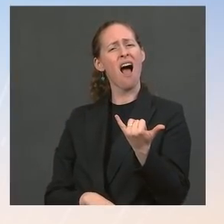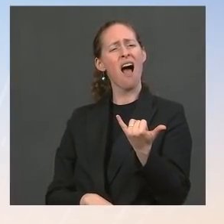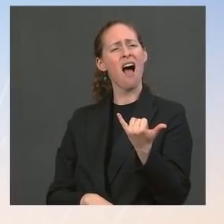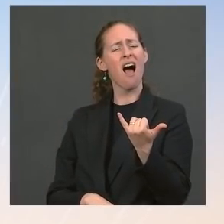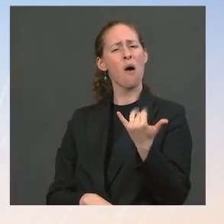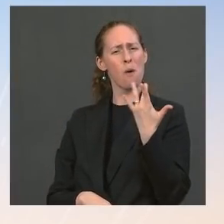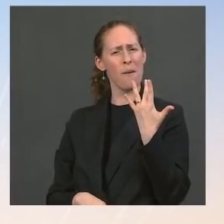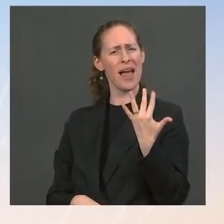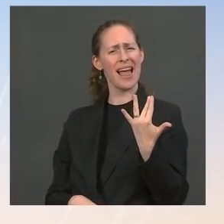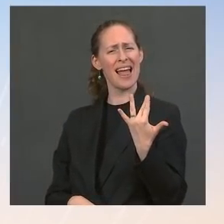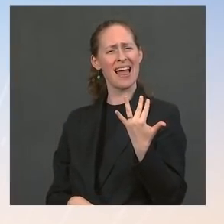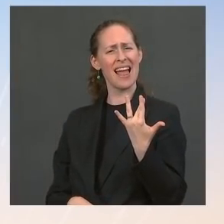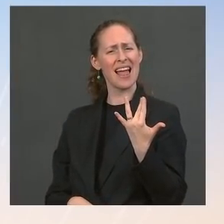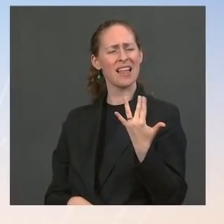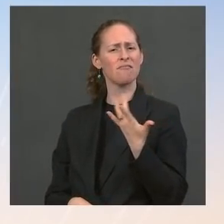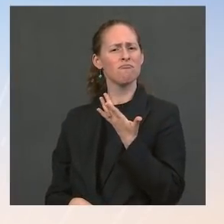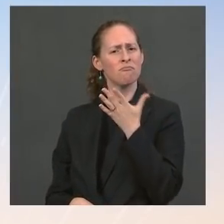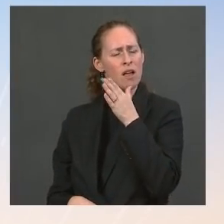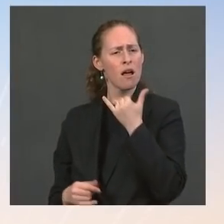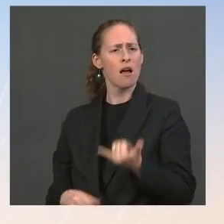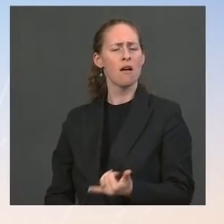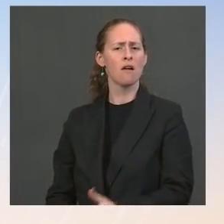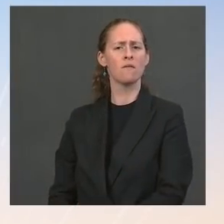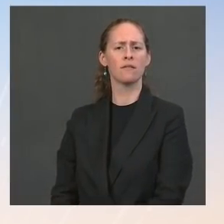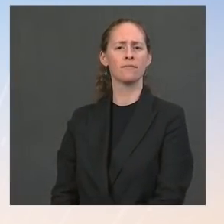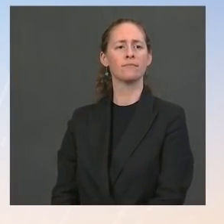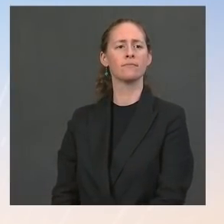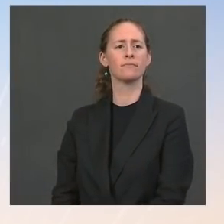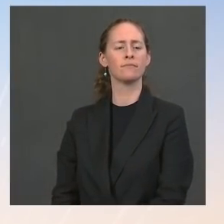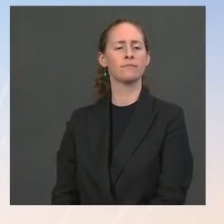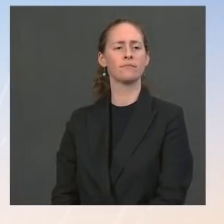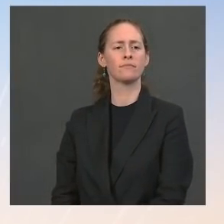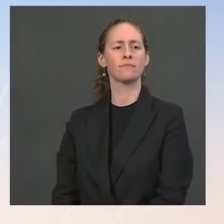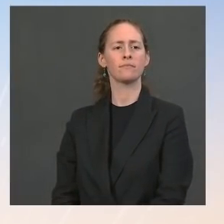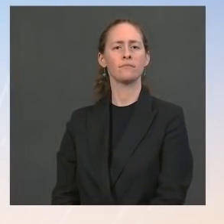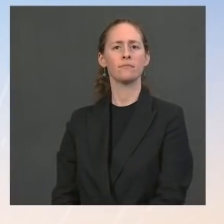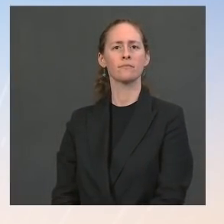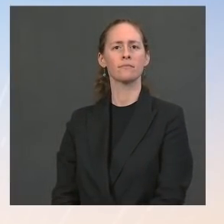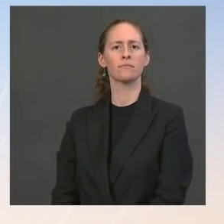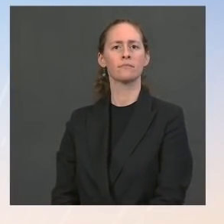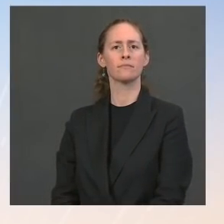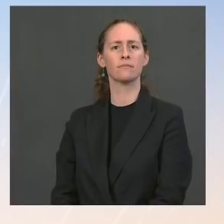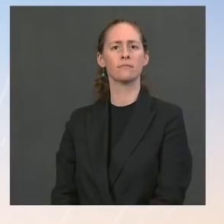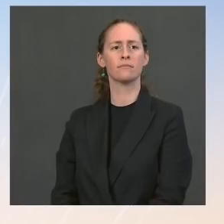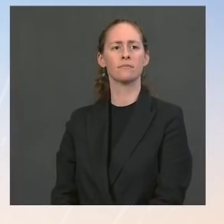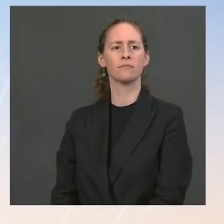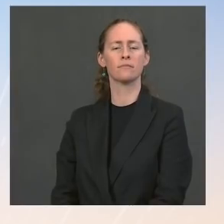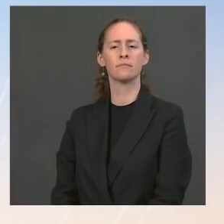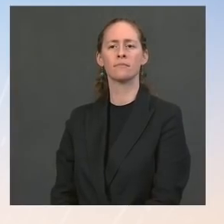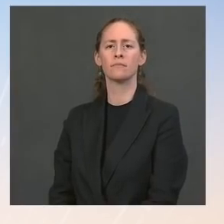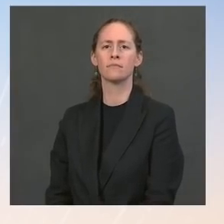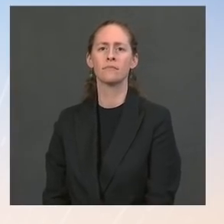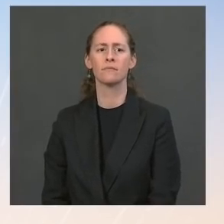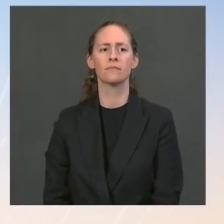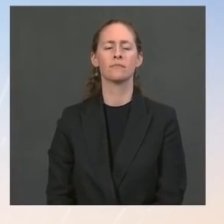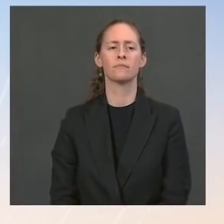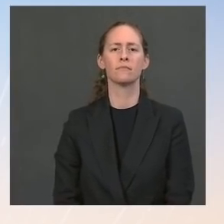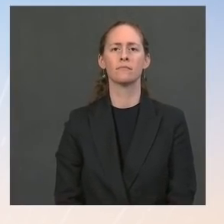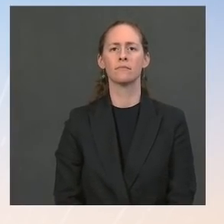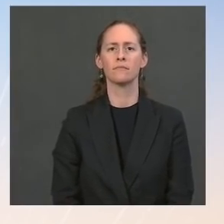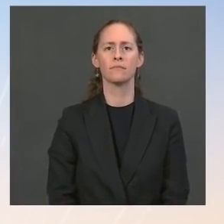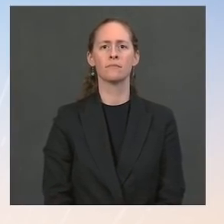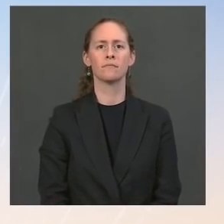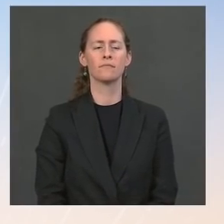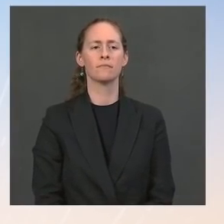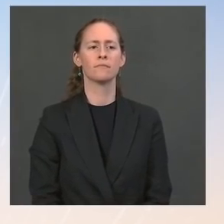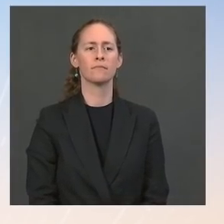just him, but also the president of Eritrea, who still have troops inside Ethiopia? Well, absent clear and concrete changes,